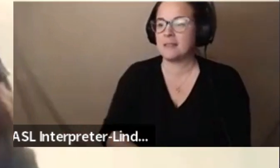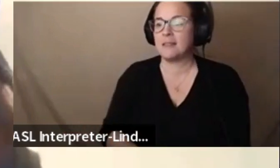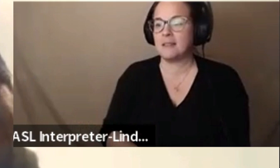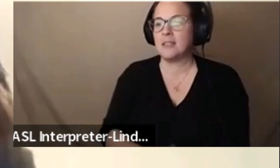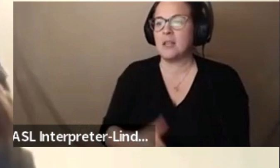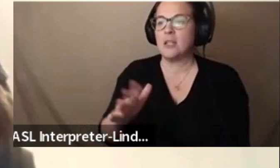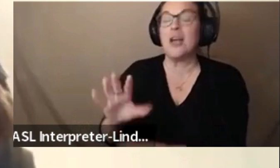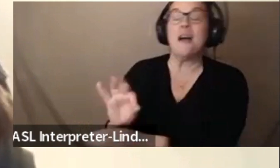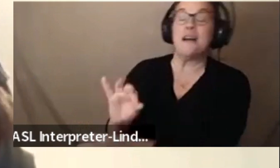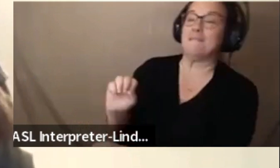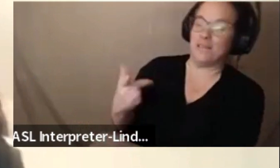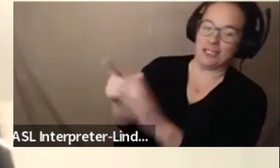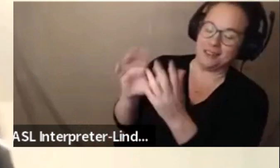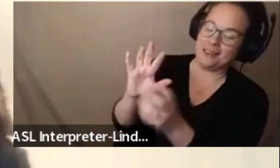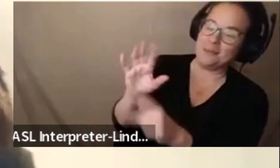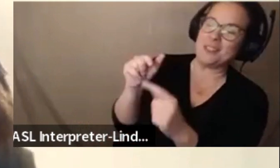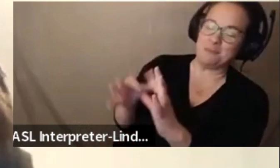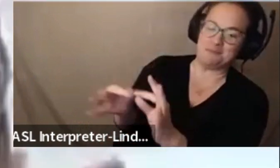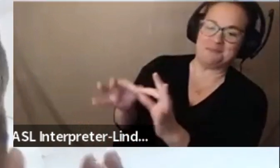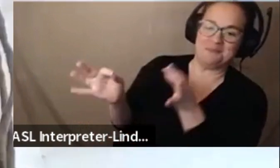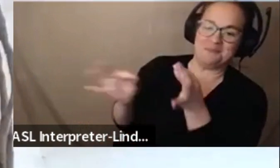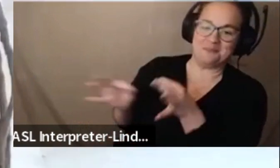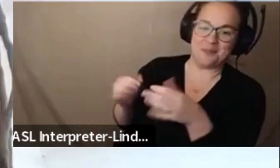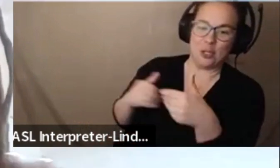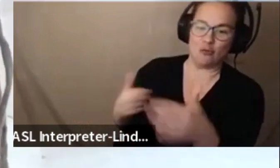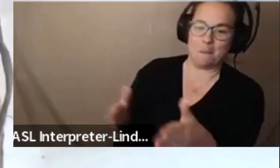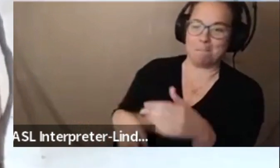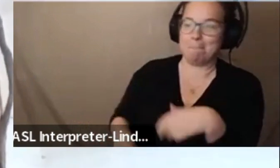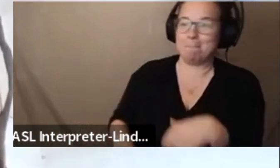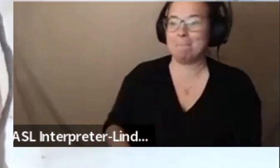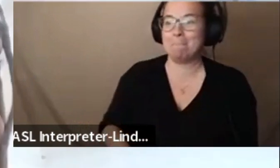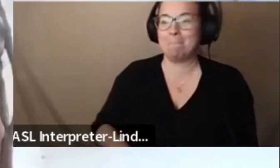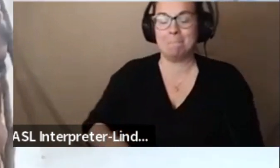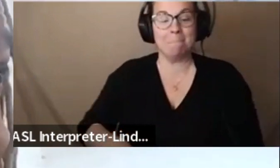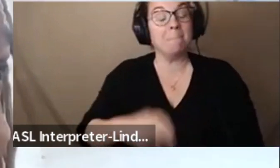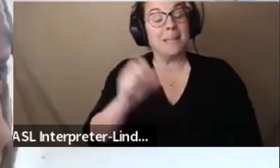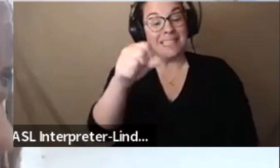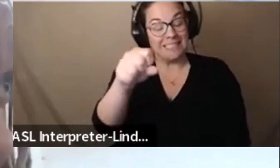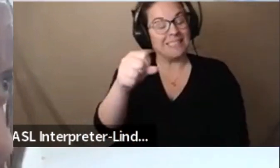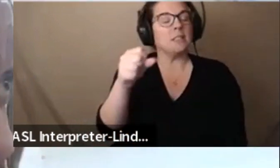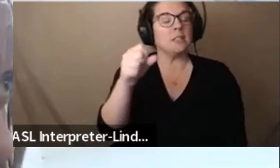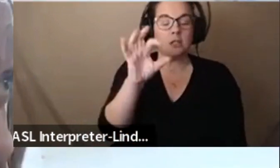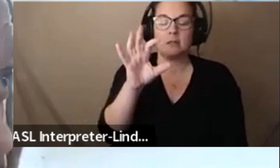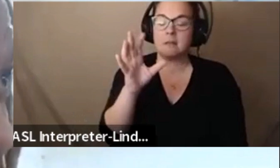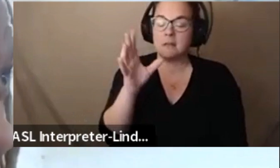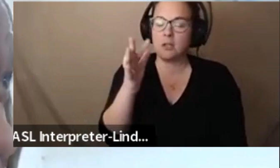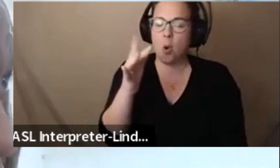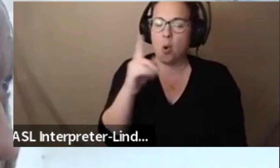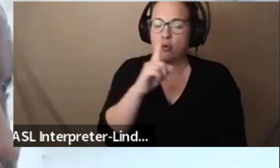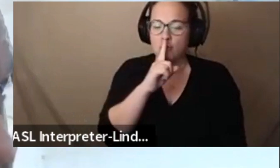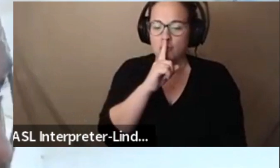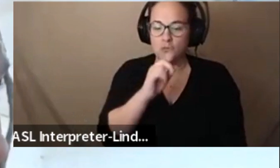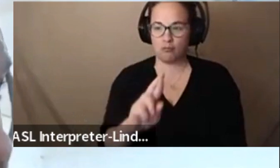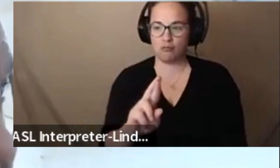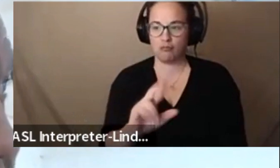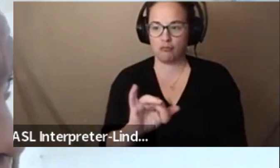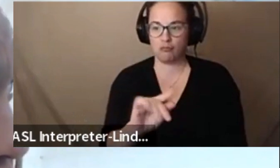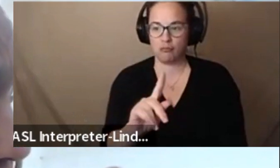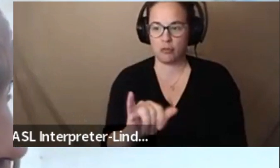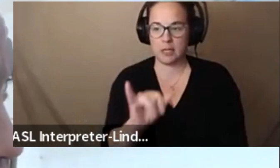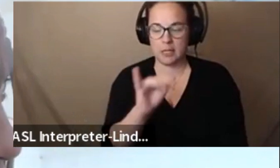But I'm happy to kind of. Finch is talking about how these things are all intersectional, which I've been saying really is